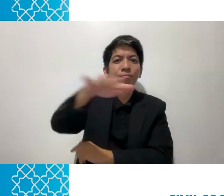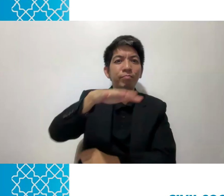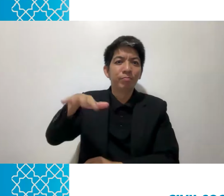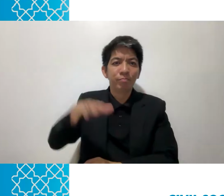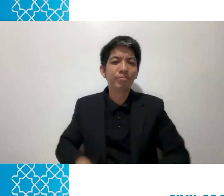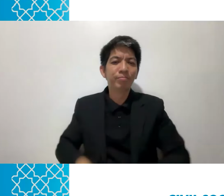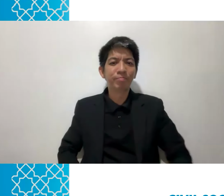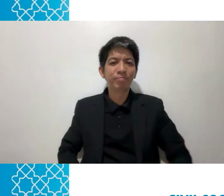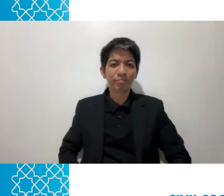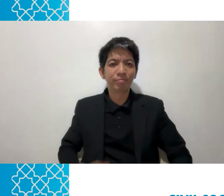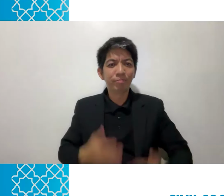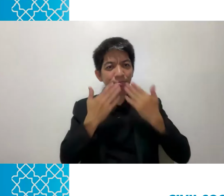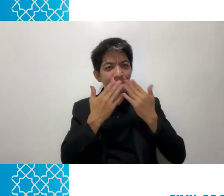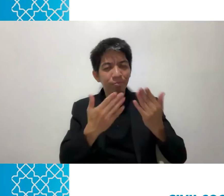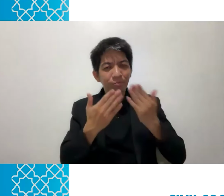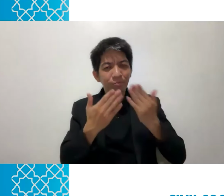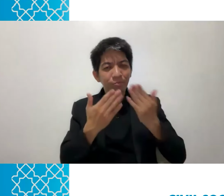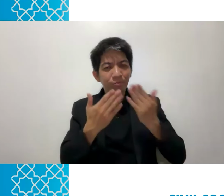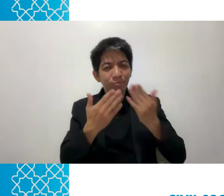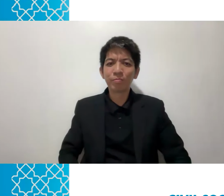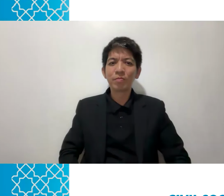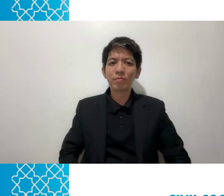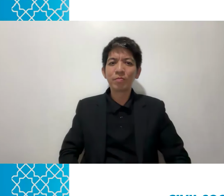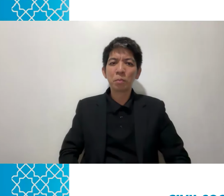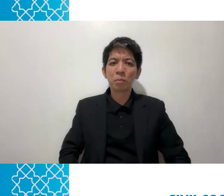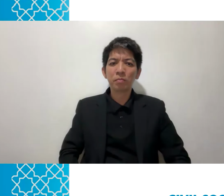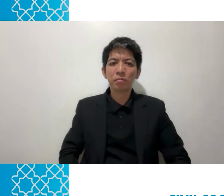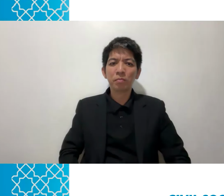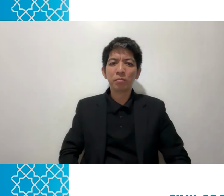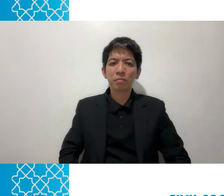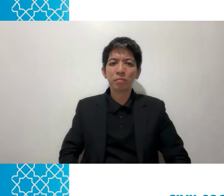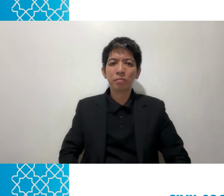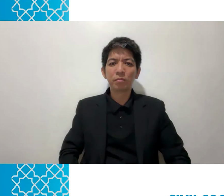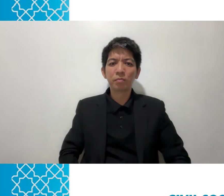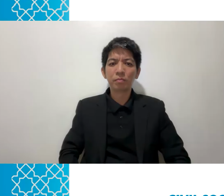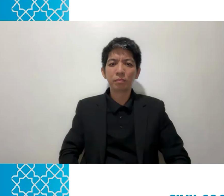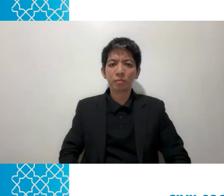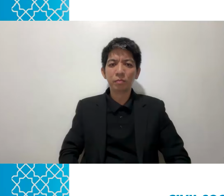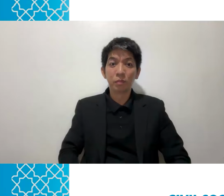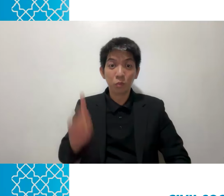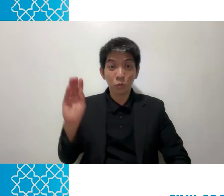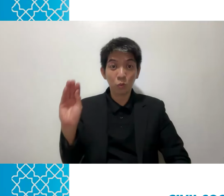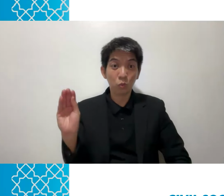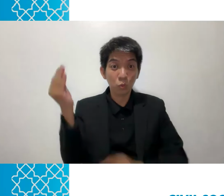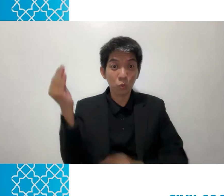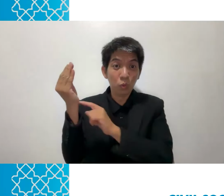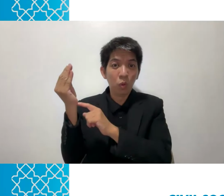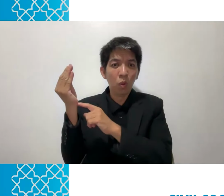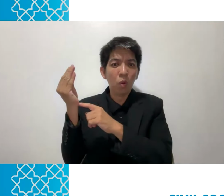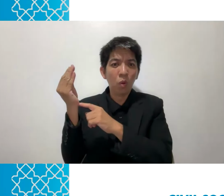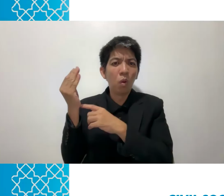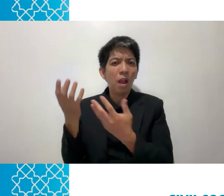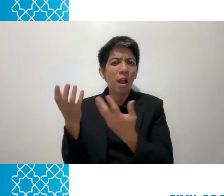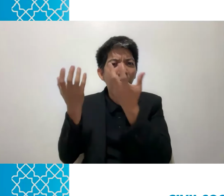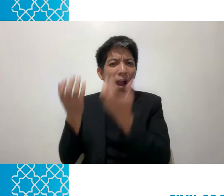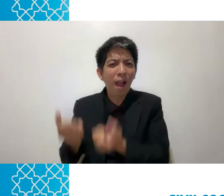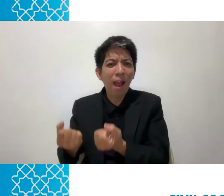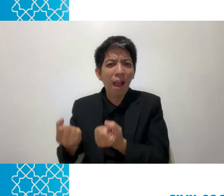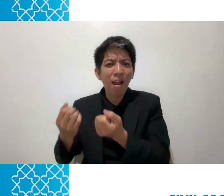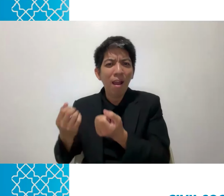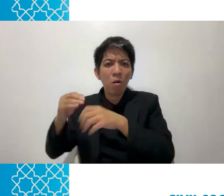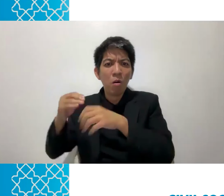So I think that youth bring, energy and urgency to any challenge better than any of, in